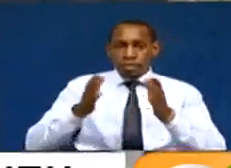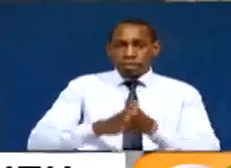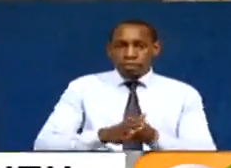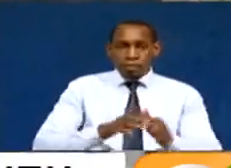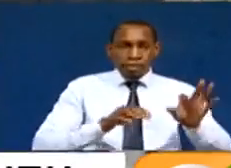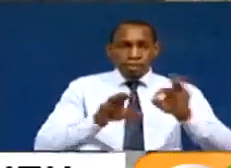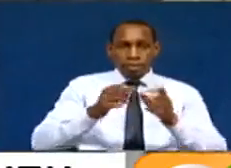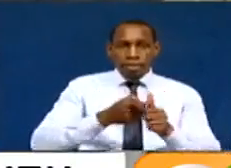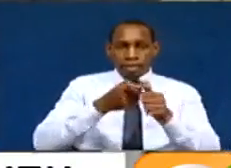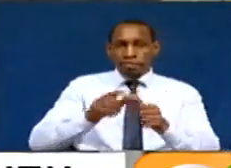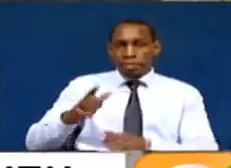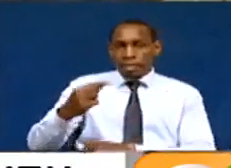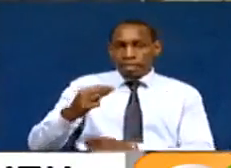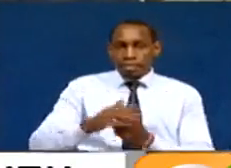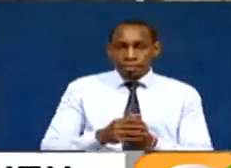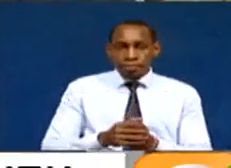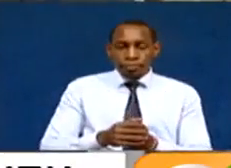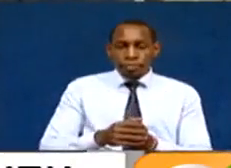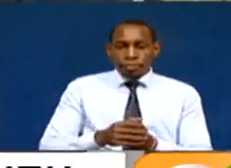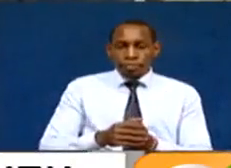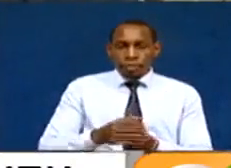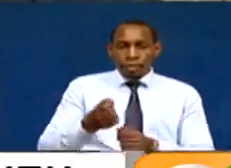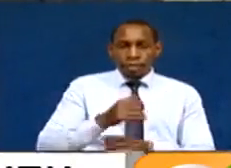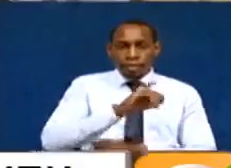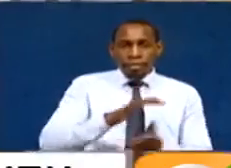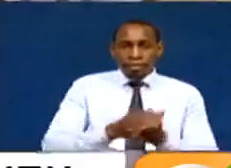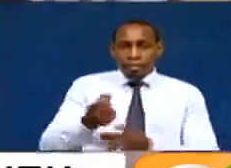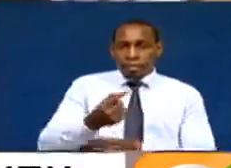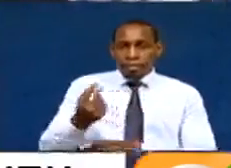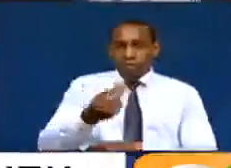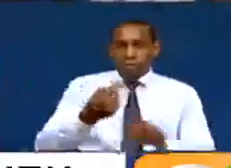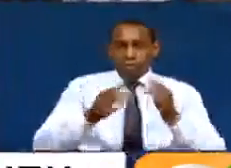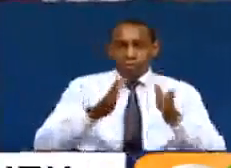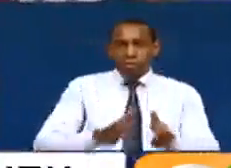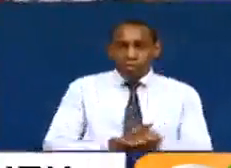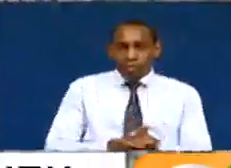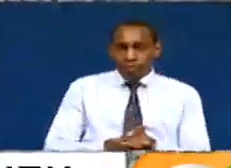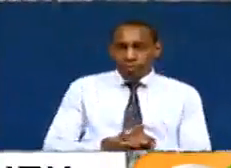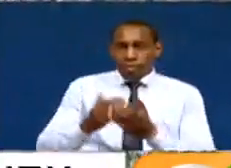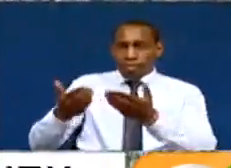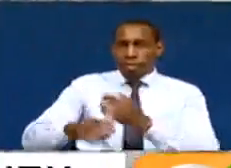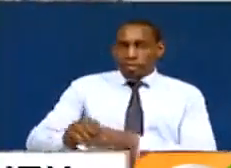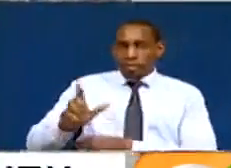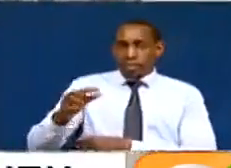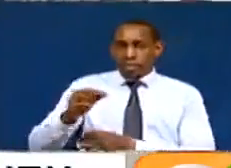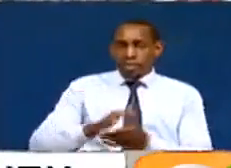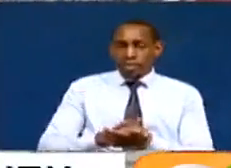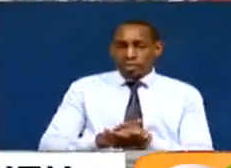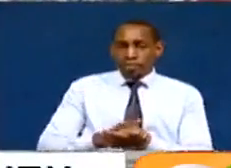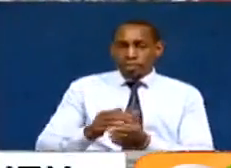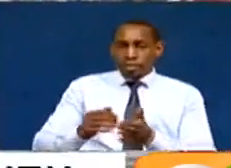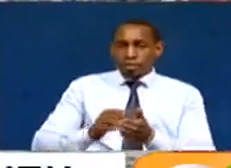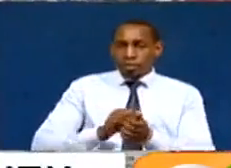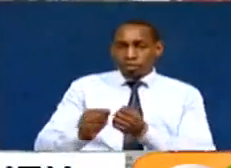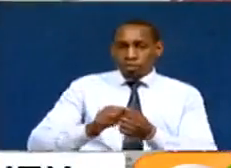choosing an array of products from LG for being crowned January and February winners. Okutoyi received an LG artificially intelligent washing